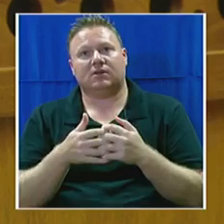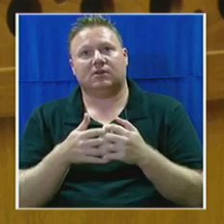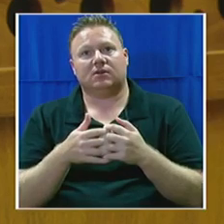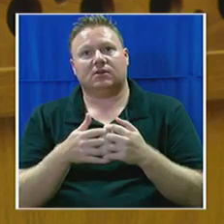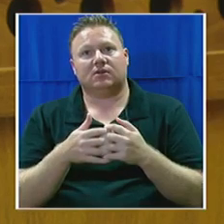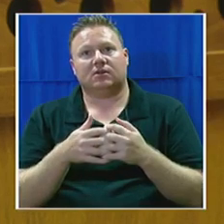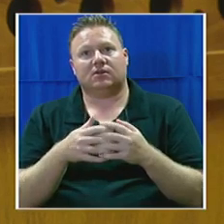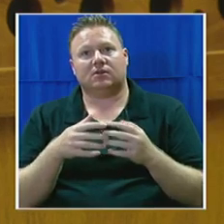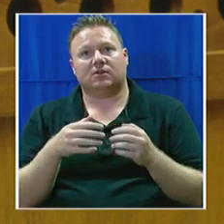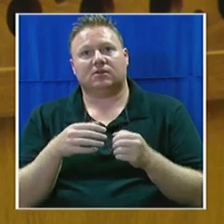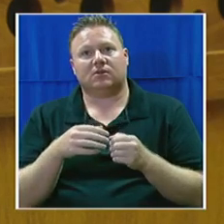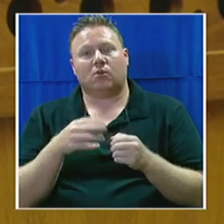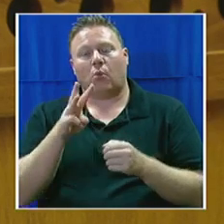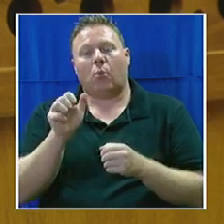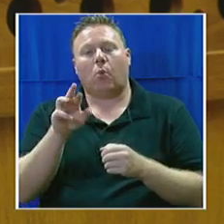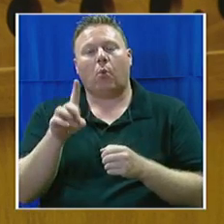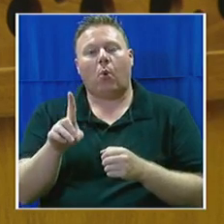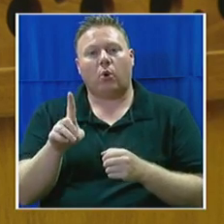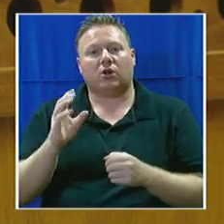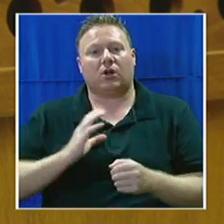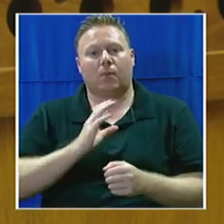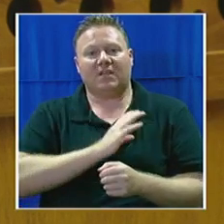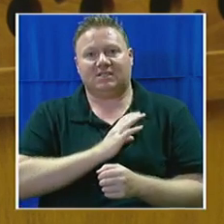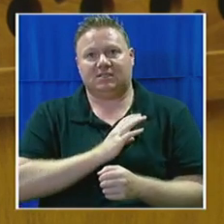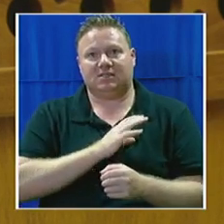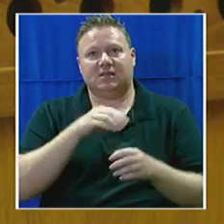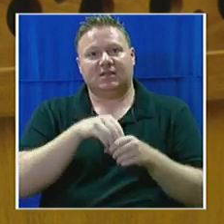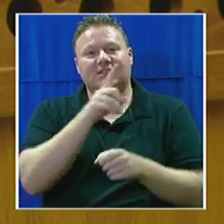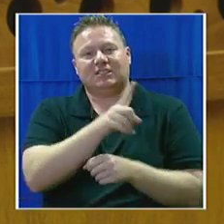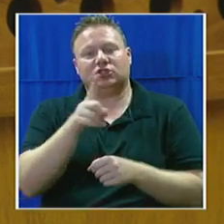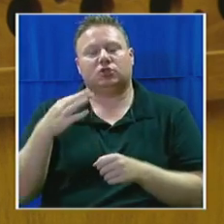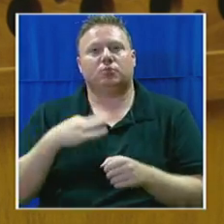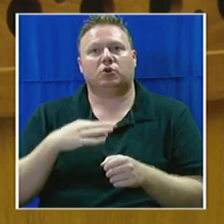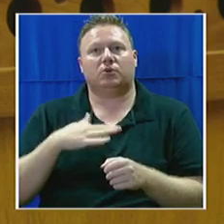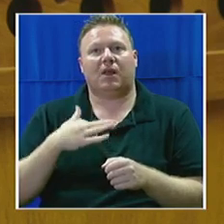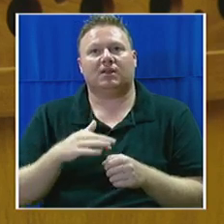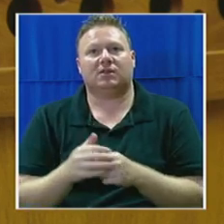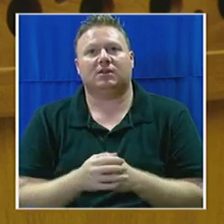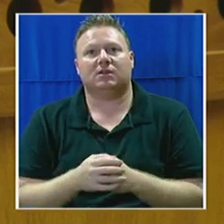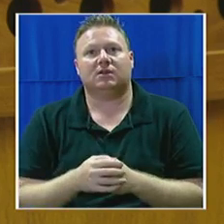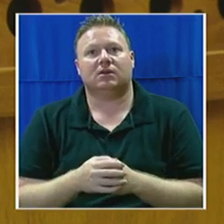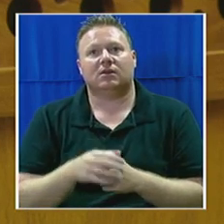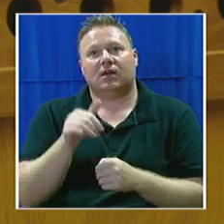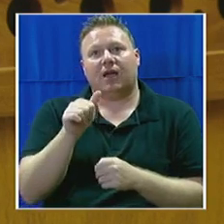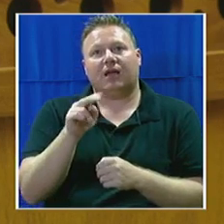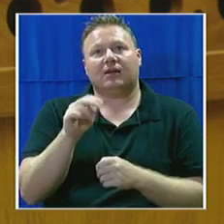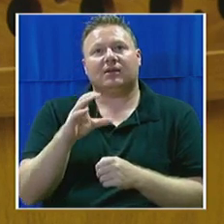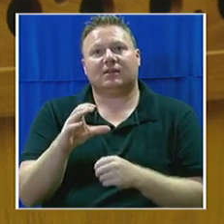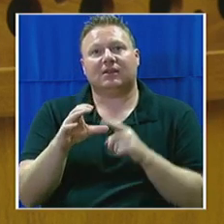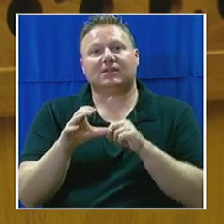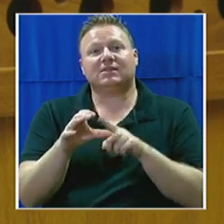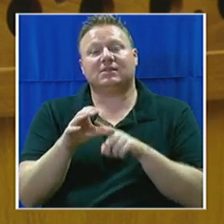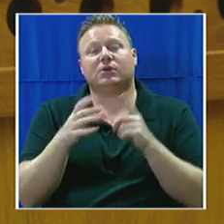ward committees in every municipality. The ANC has done